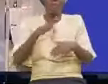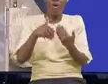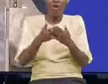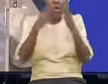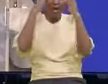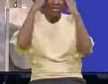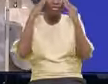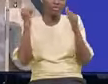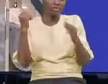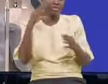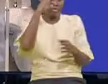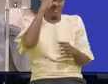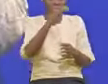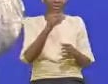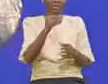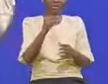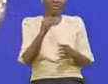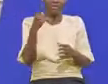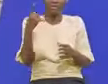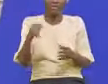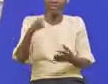Ewo amgbetobe numototo kata.